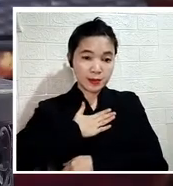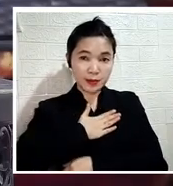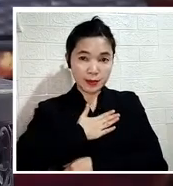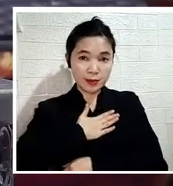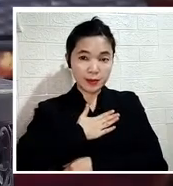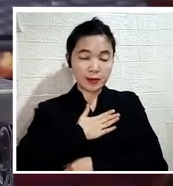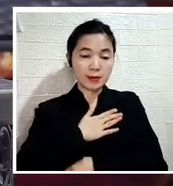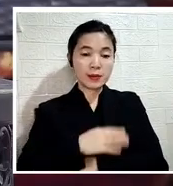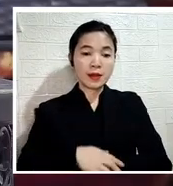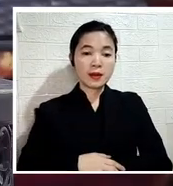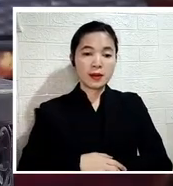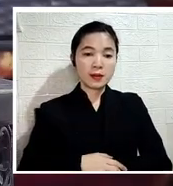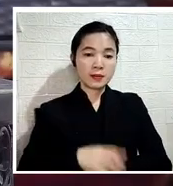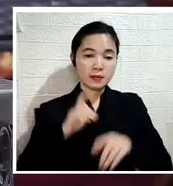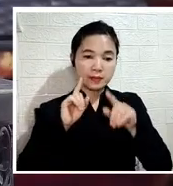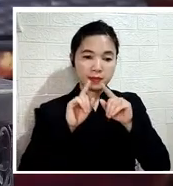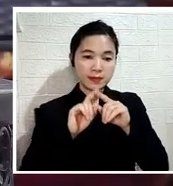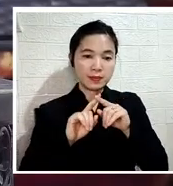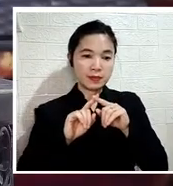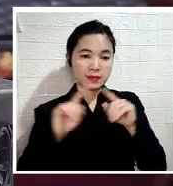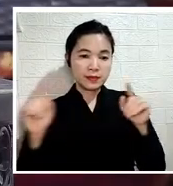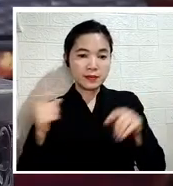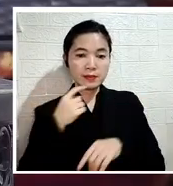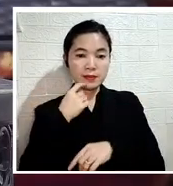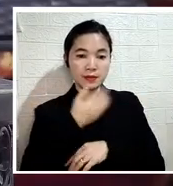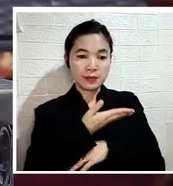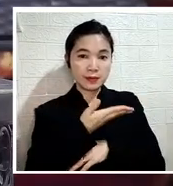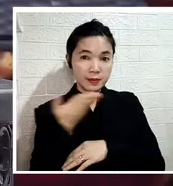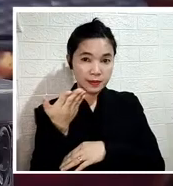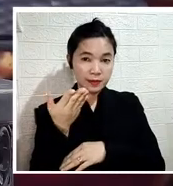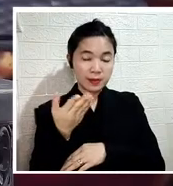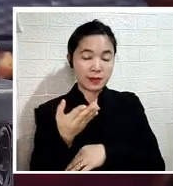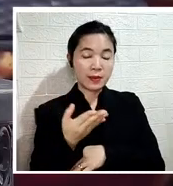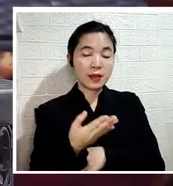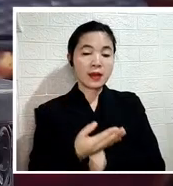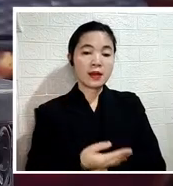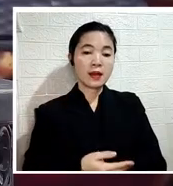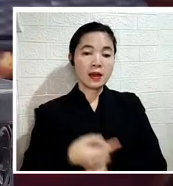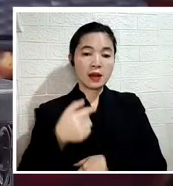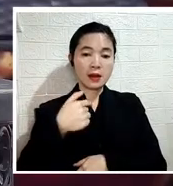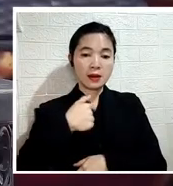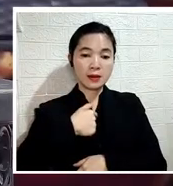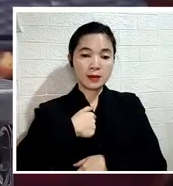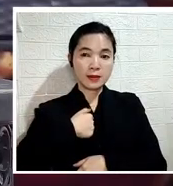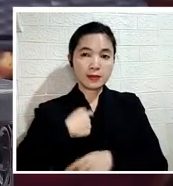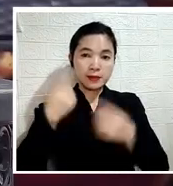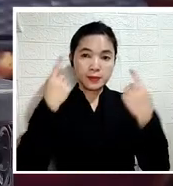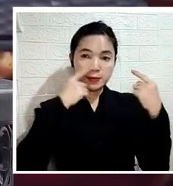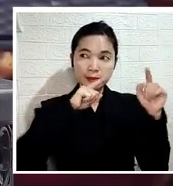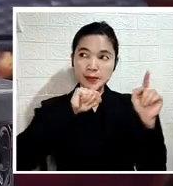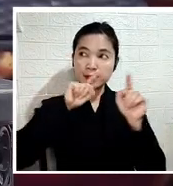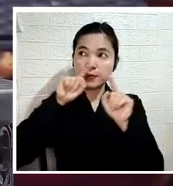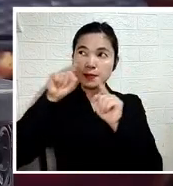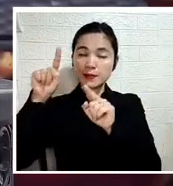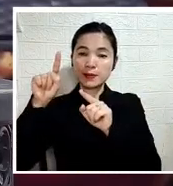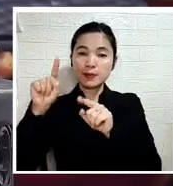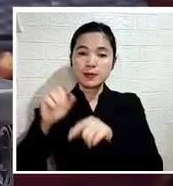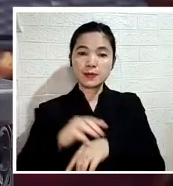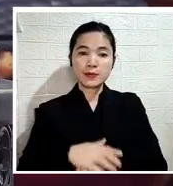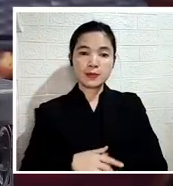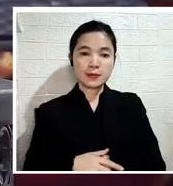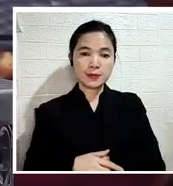not. Then said I, behold, I